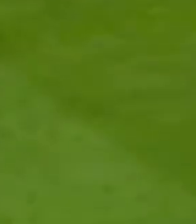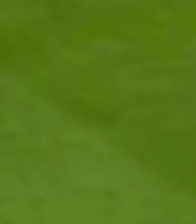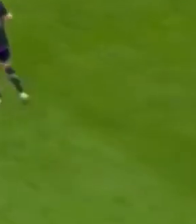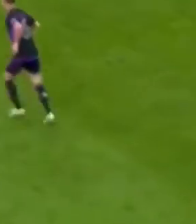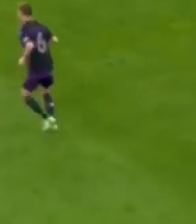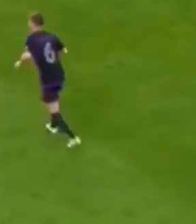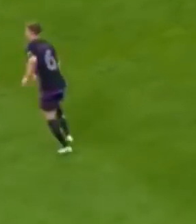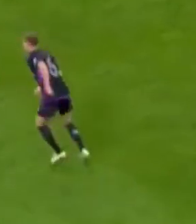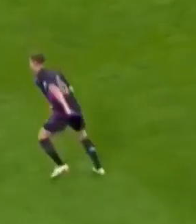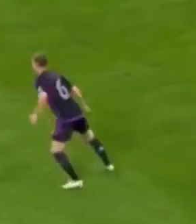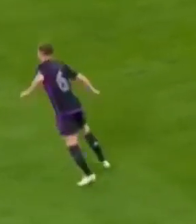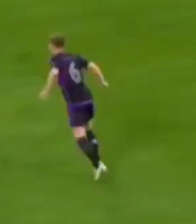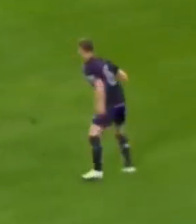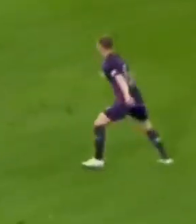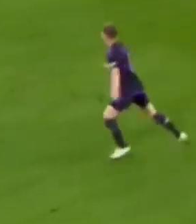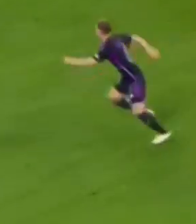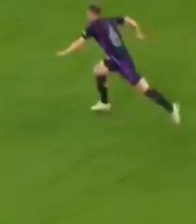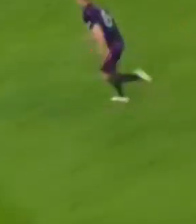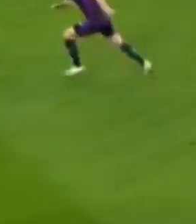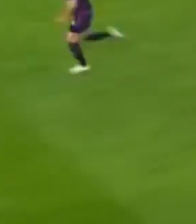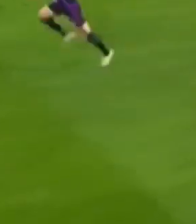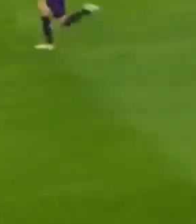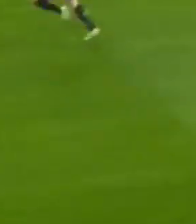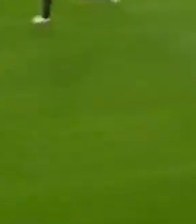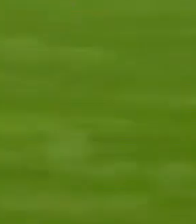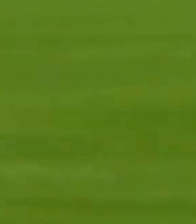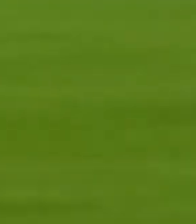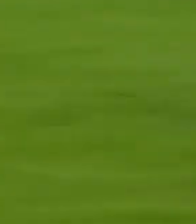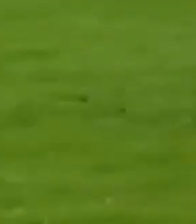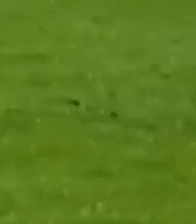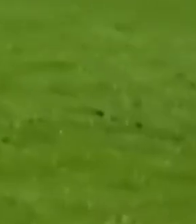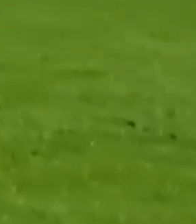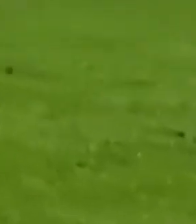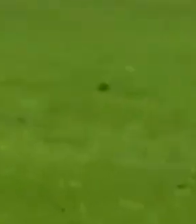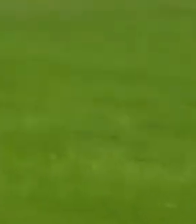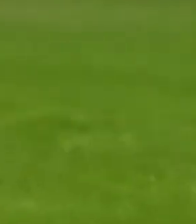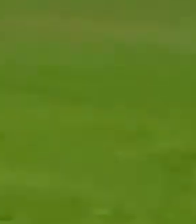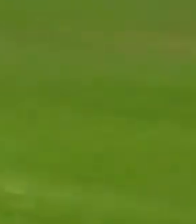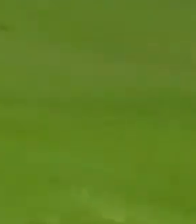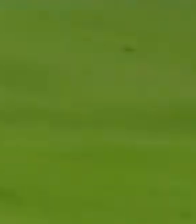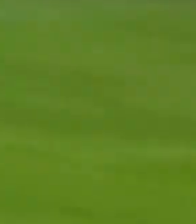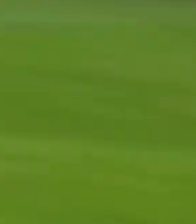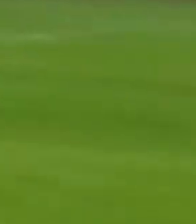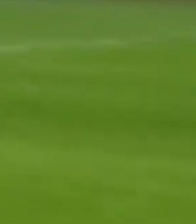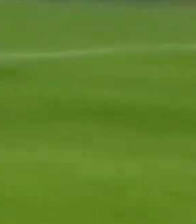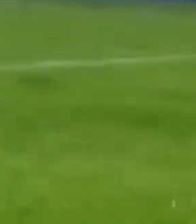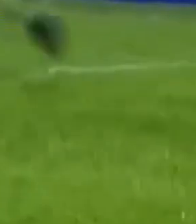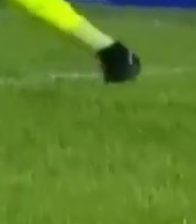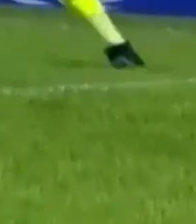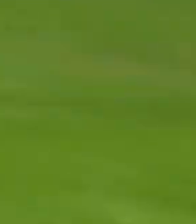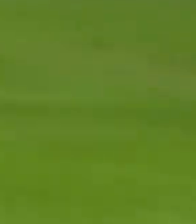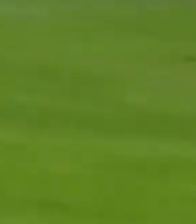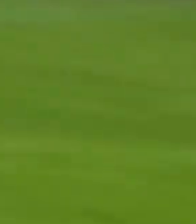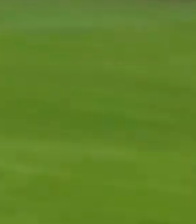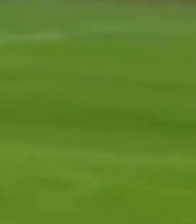For Bayern. The sliding line has lost the ball.